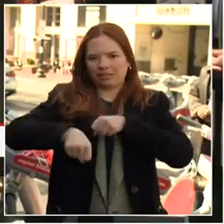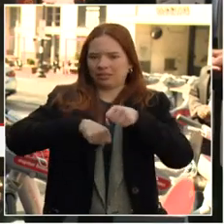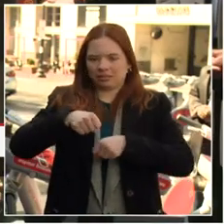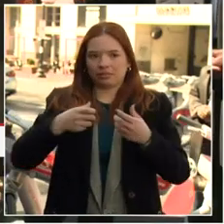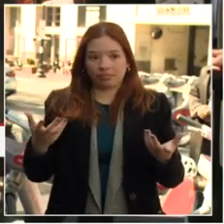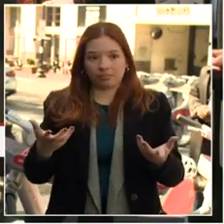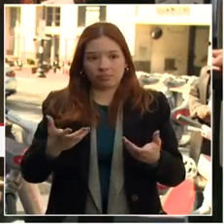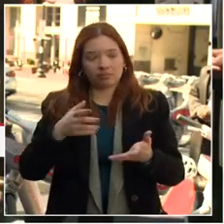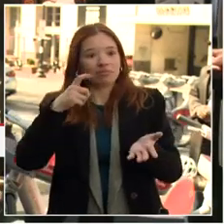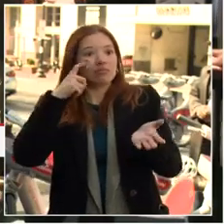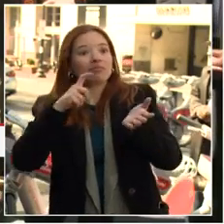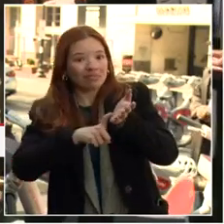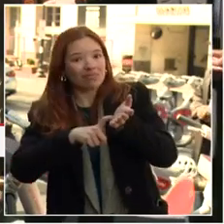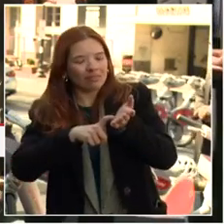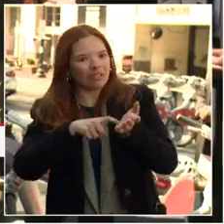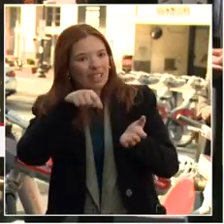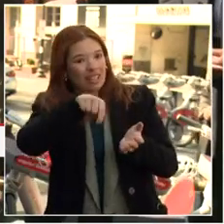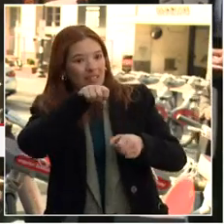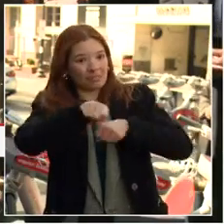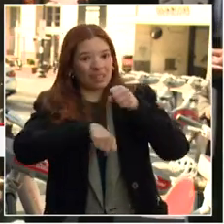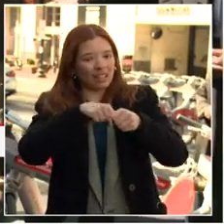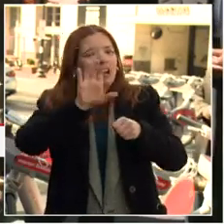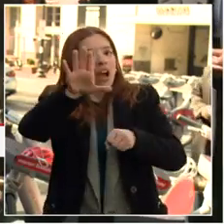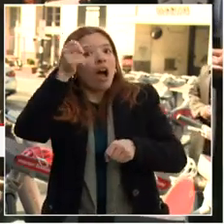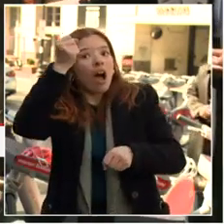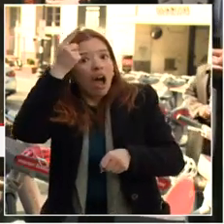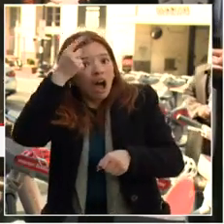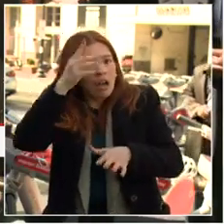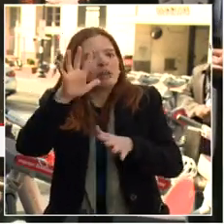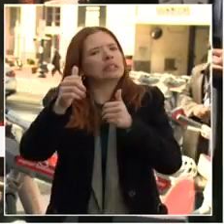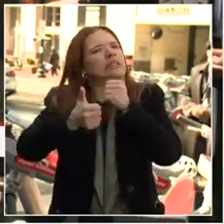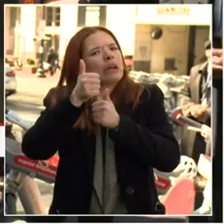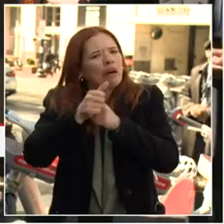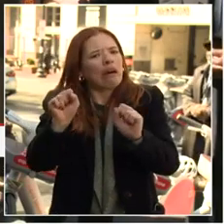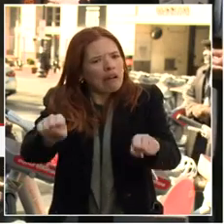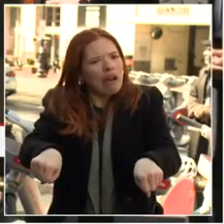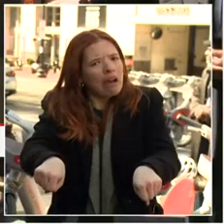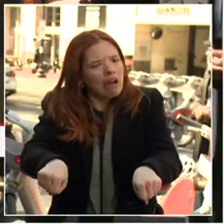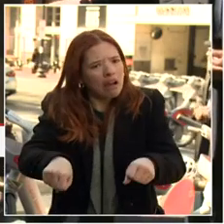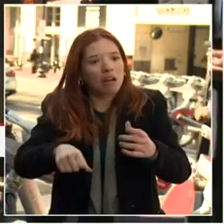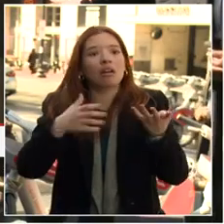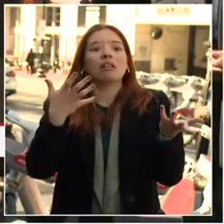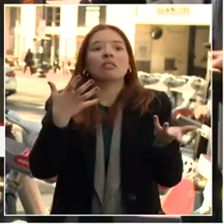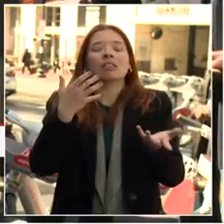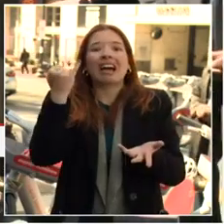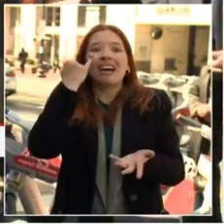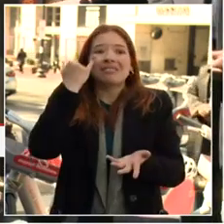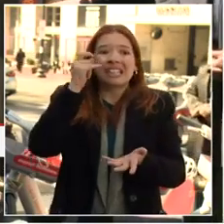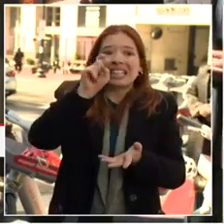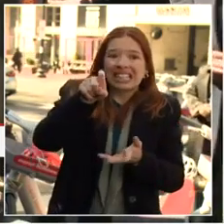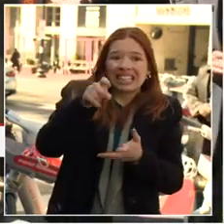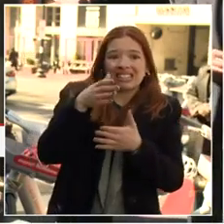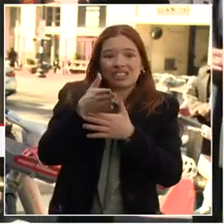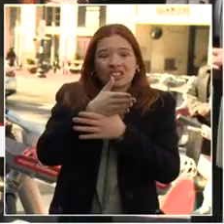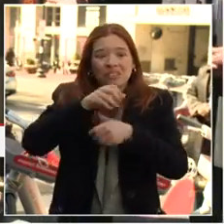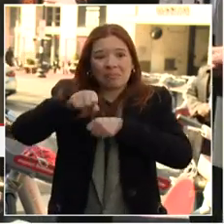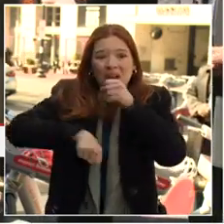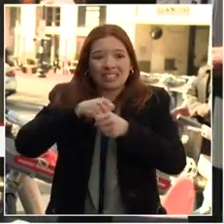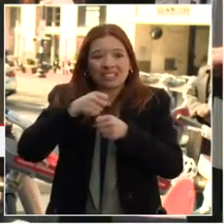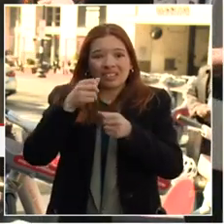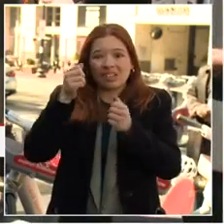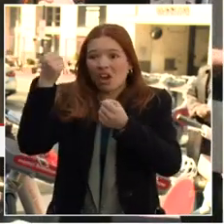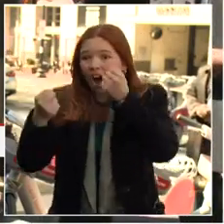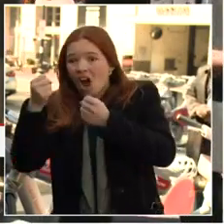be dangerous, especially when cyclists are forced to share the roads with cars, with buses, and with trucks. So this is why